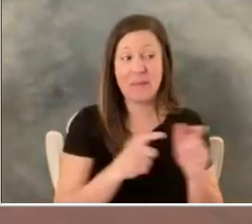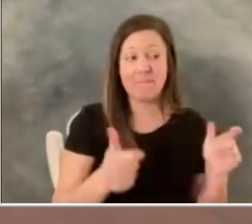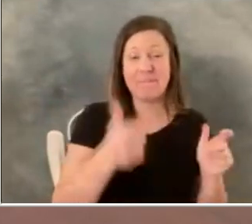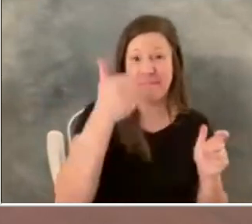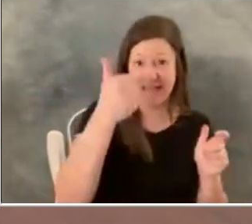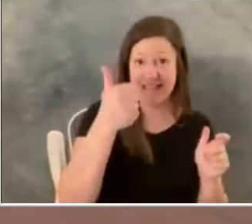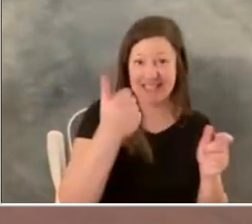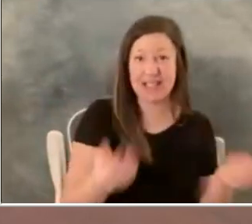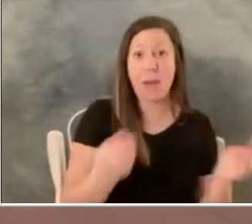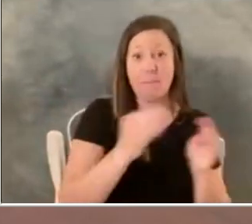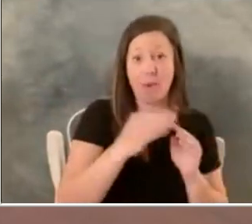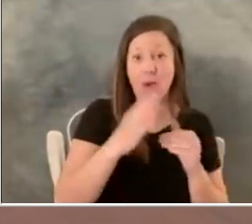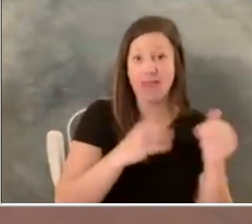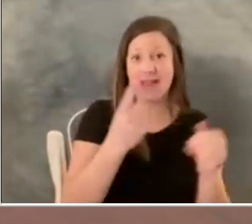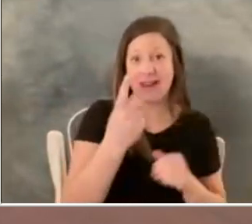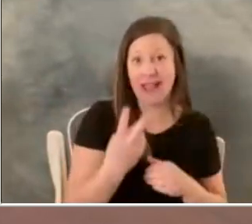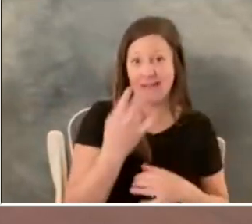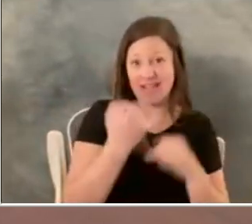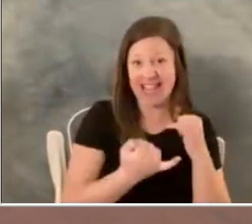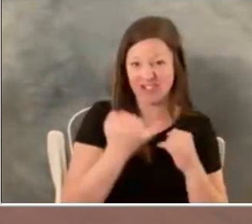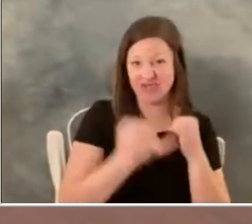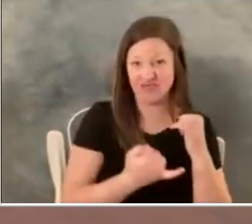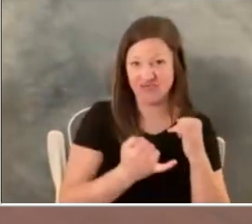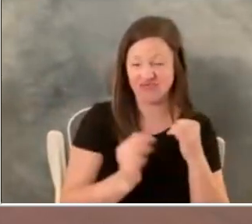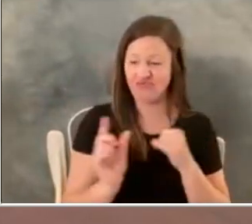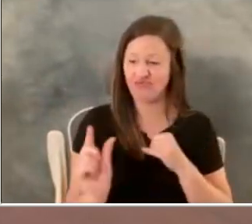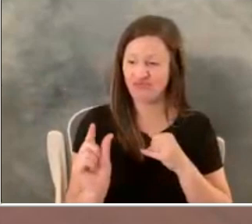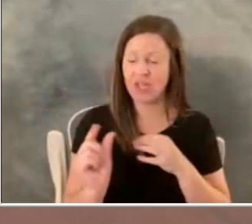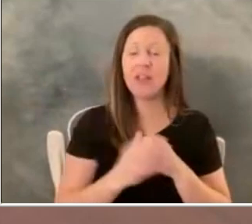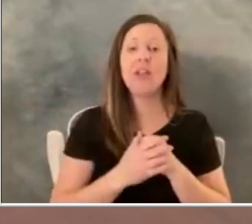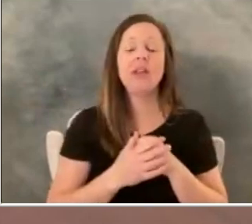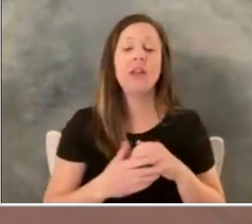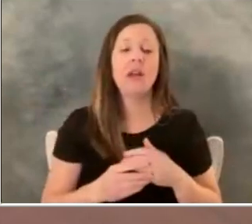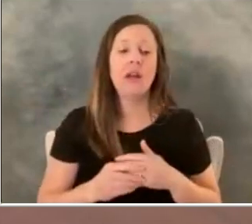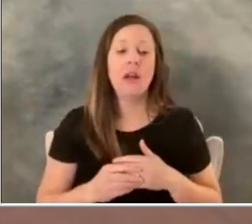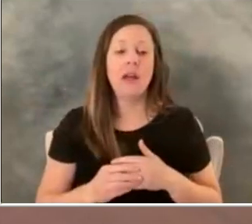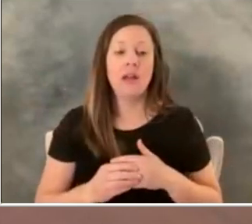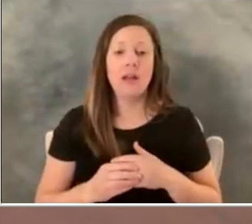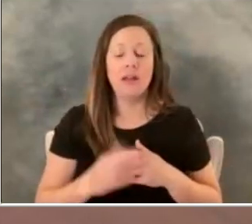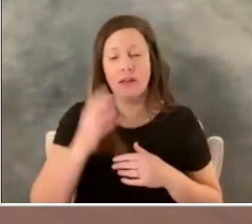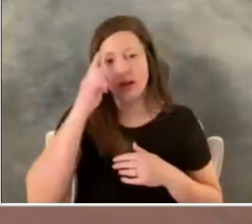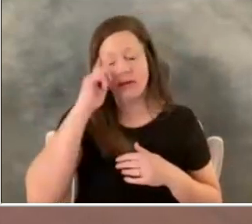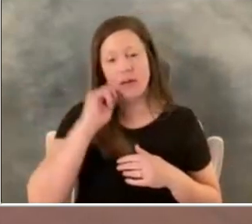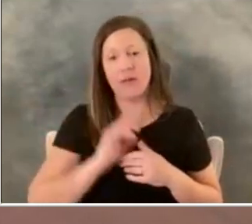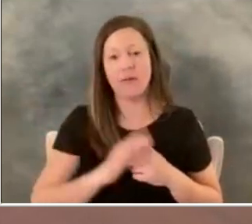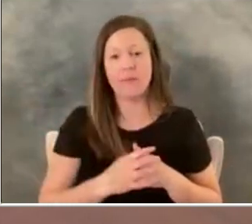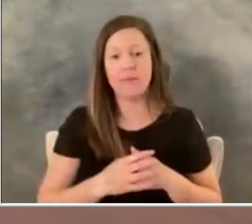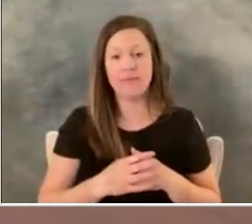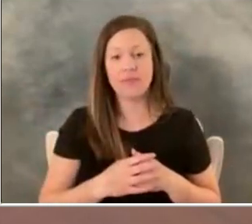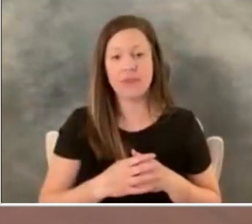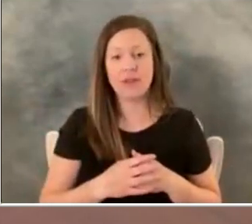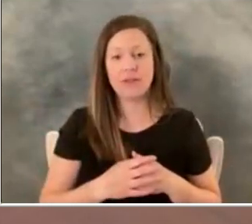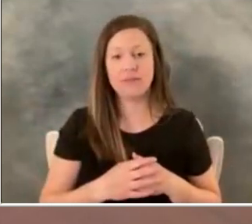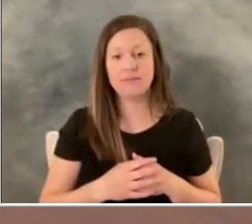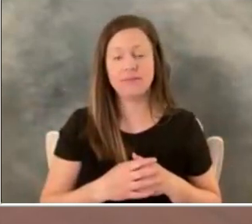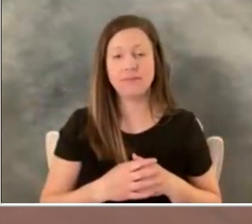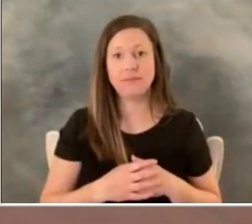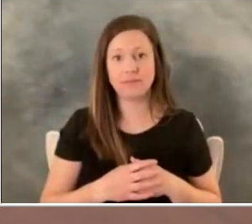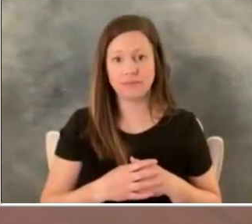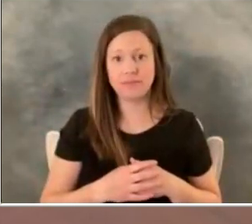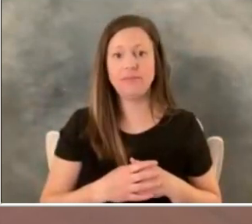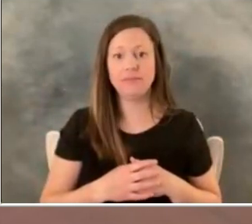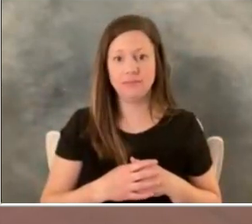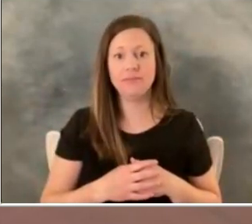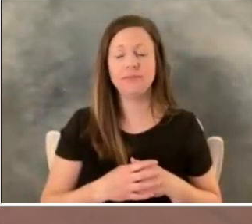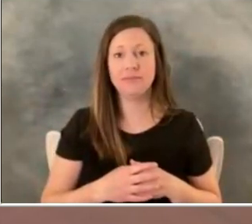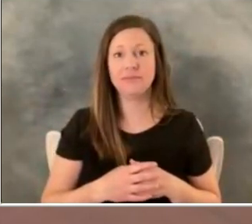½ an inch in size. And at a time when we usually don't have that next generation sequencing or